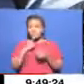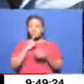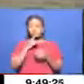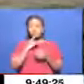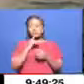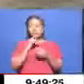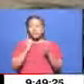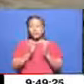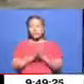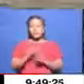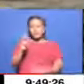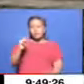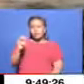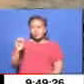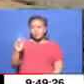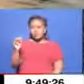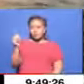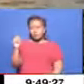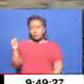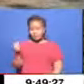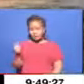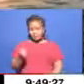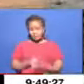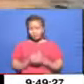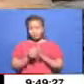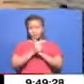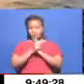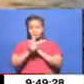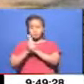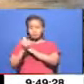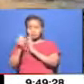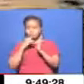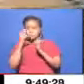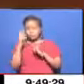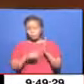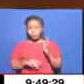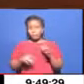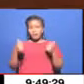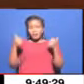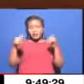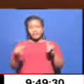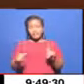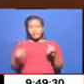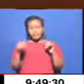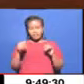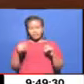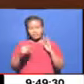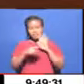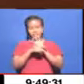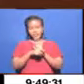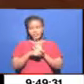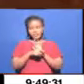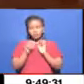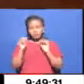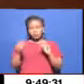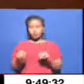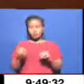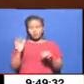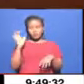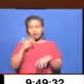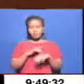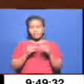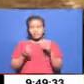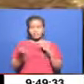in Marshabit. Experts say any negative impacts to the lake's ecosystem is likely to disrupt the local economy, leading